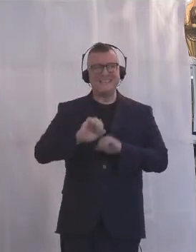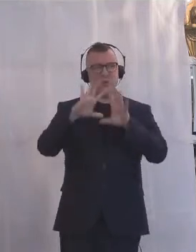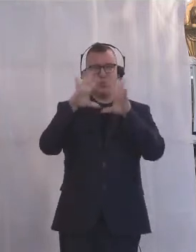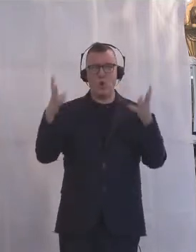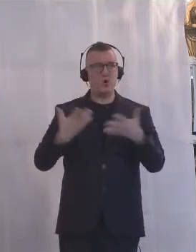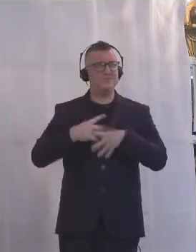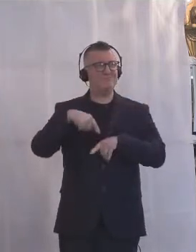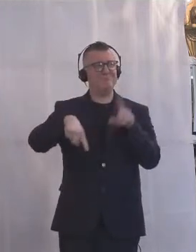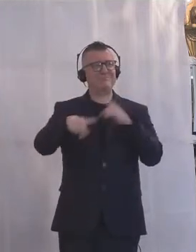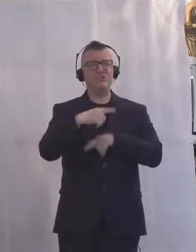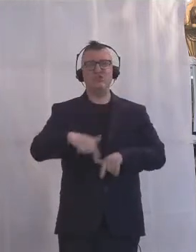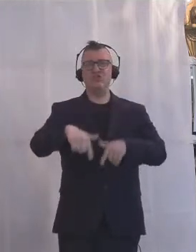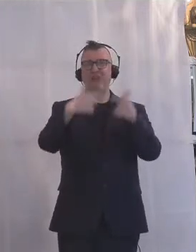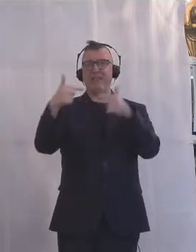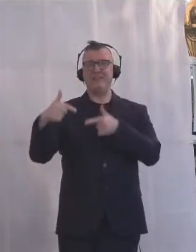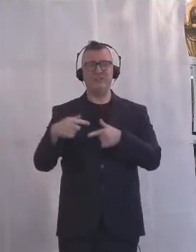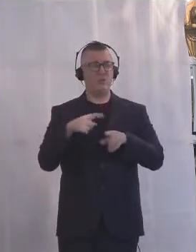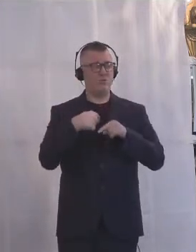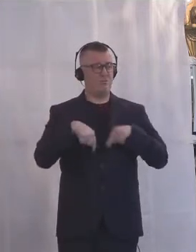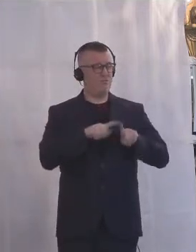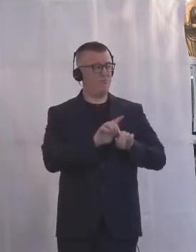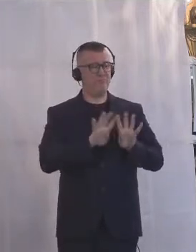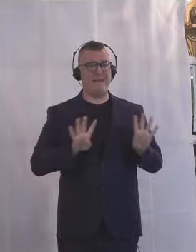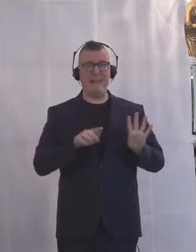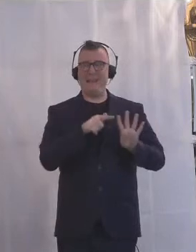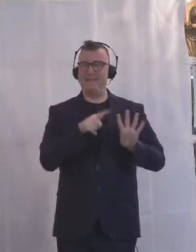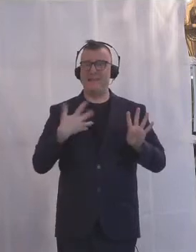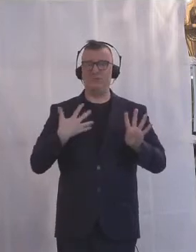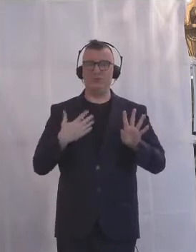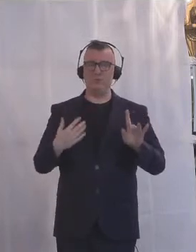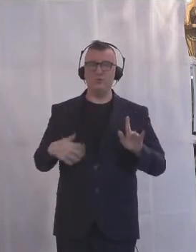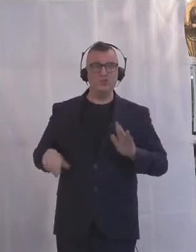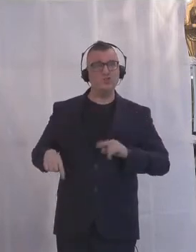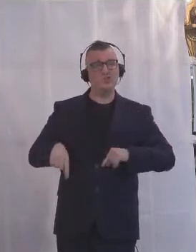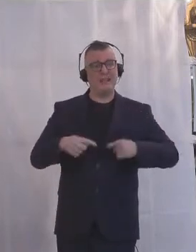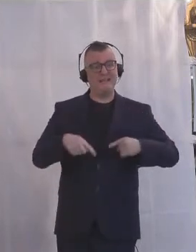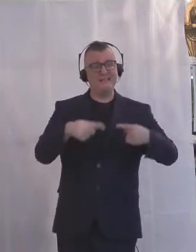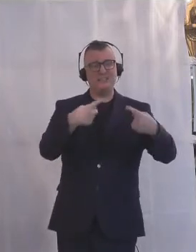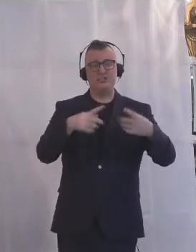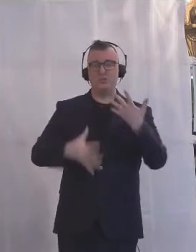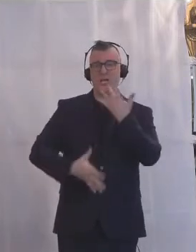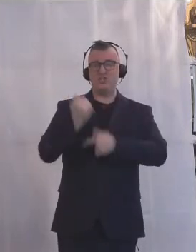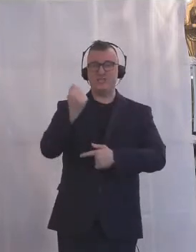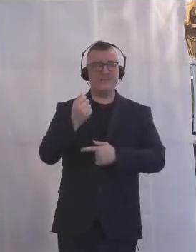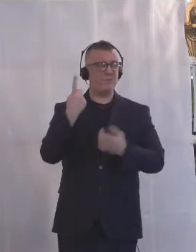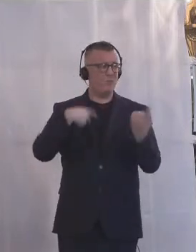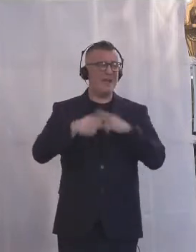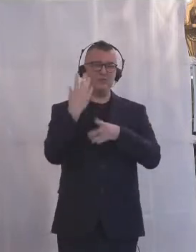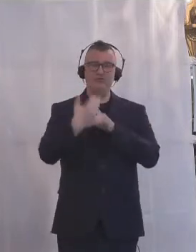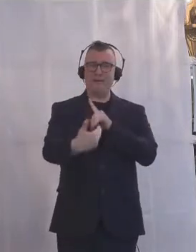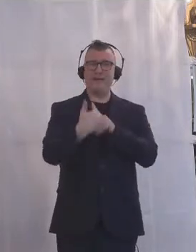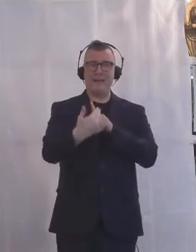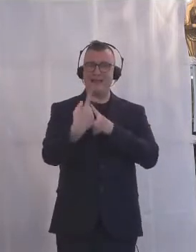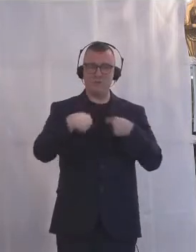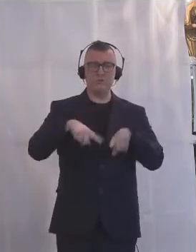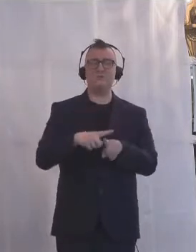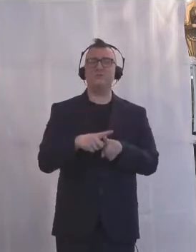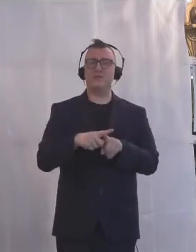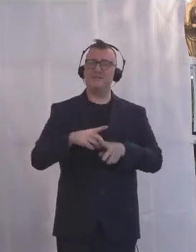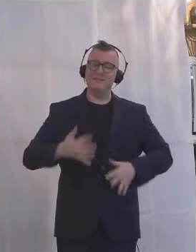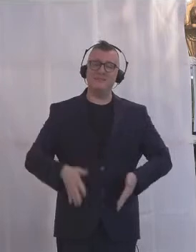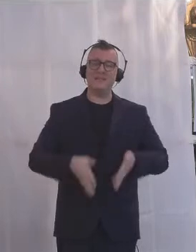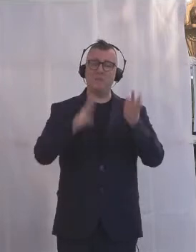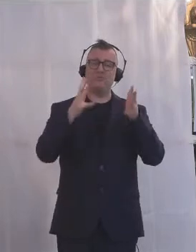All of us just sat here, how much we've had to go through just to be here. We really do need to celebrate that. So rather than seeing it, you